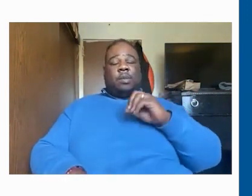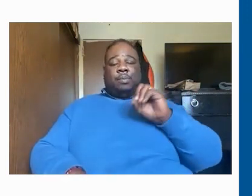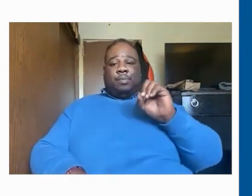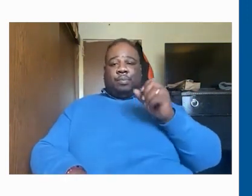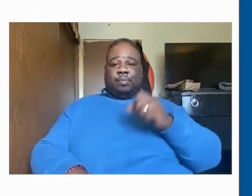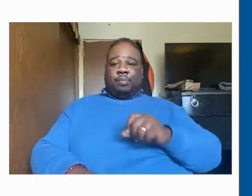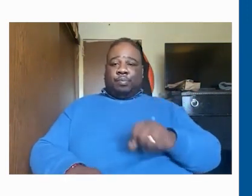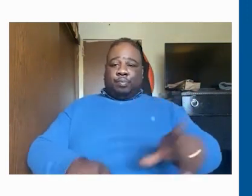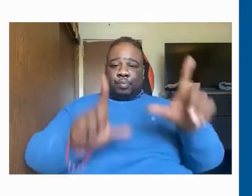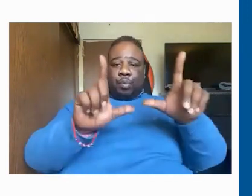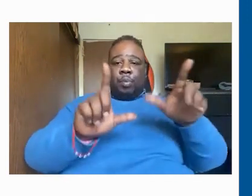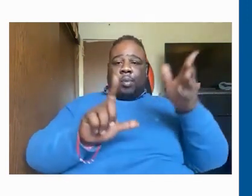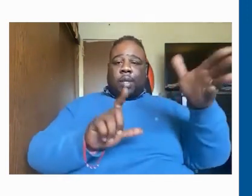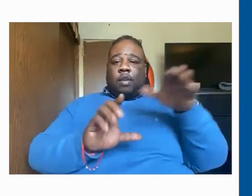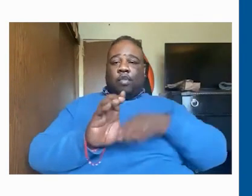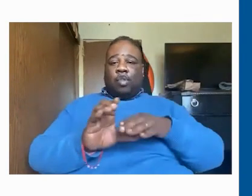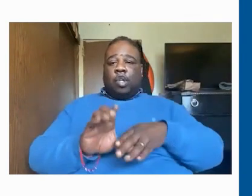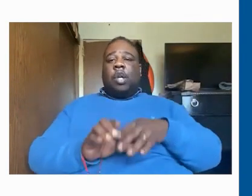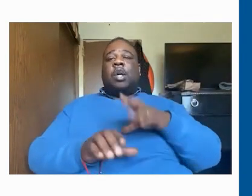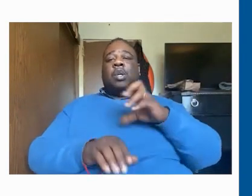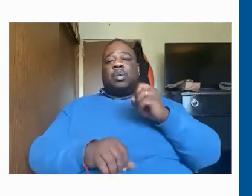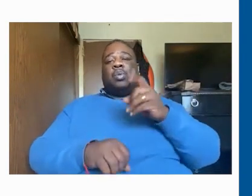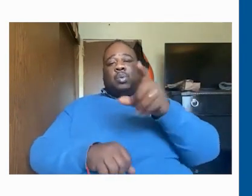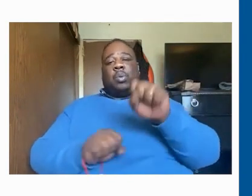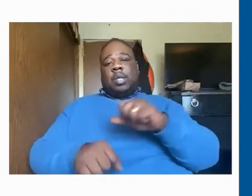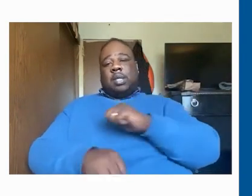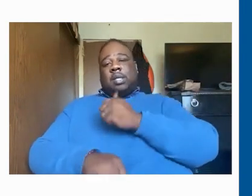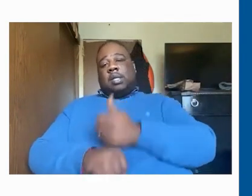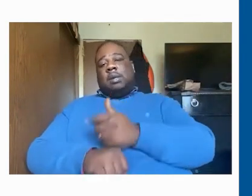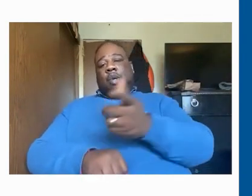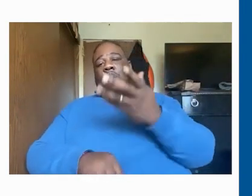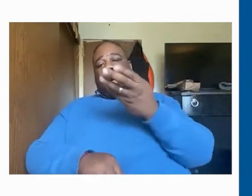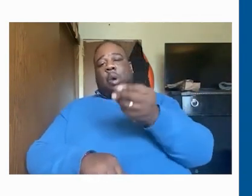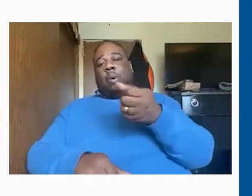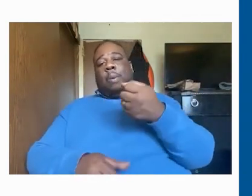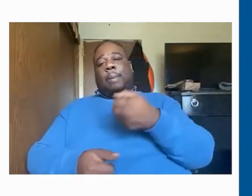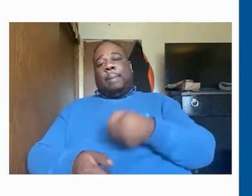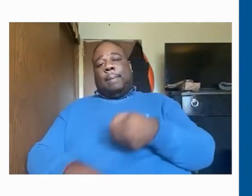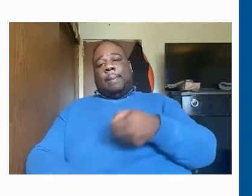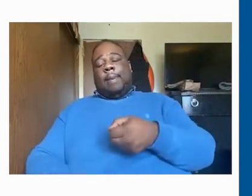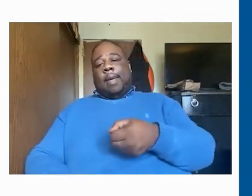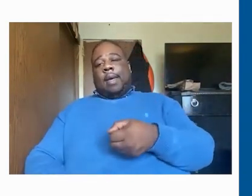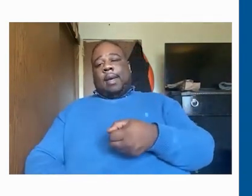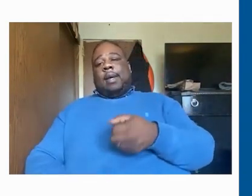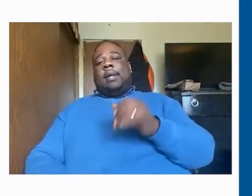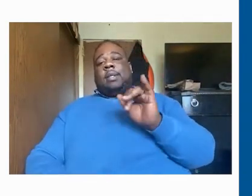bag and get your contacts in order. So it's a really good app if you have a smartphone.